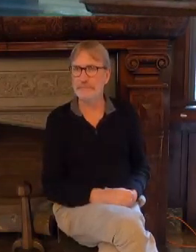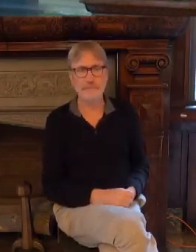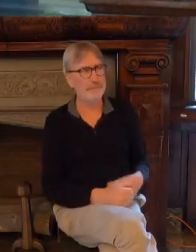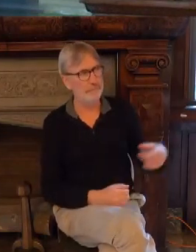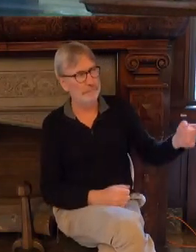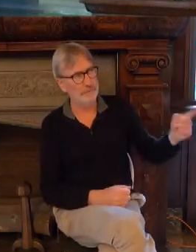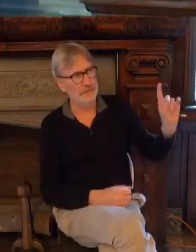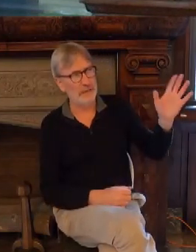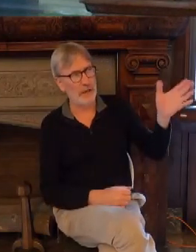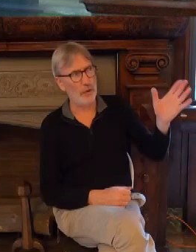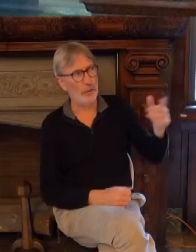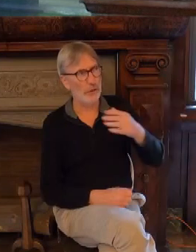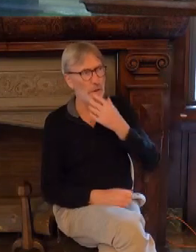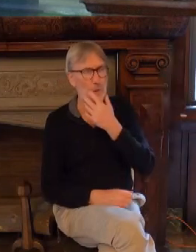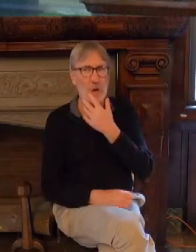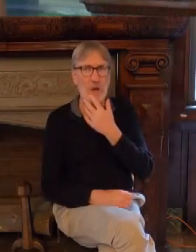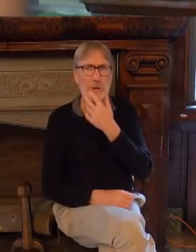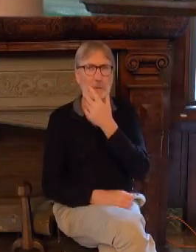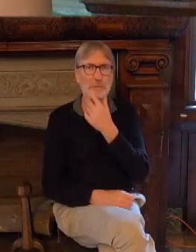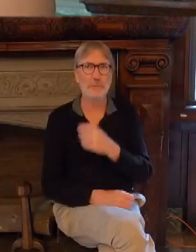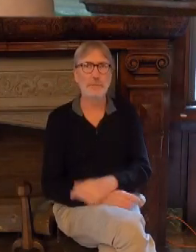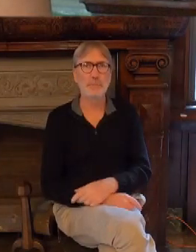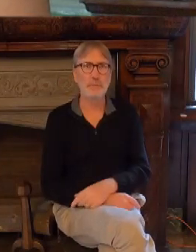introduce yourself to her afterwards.